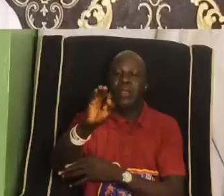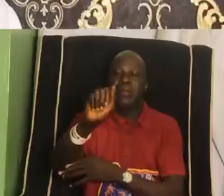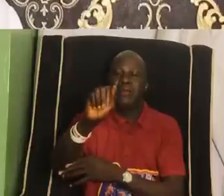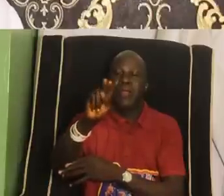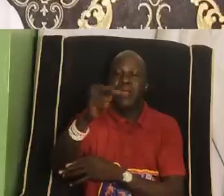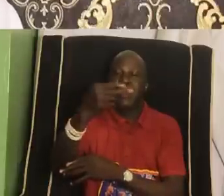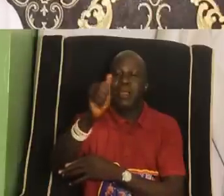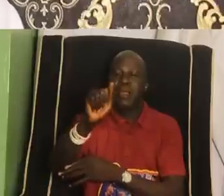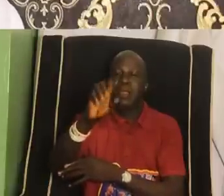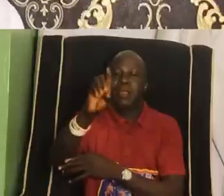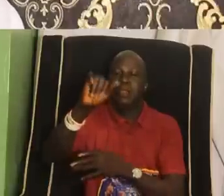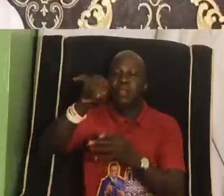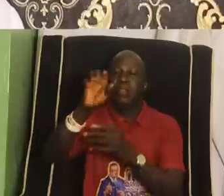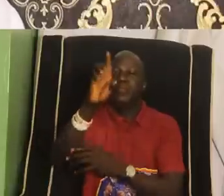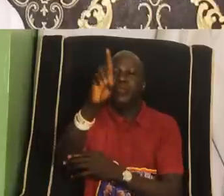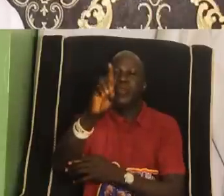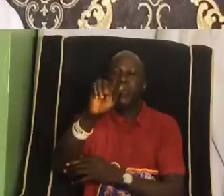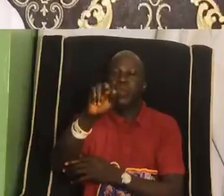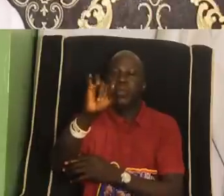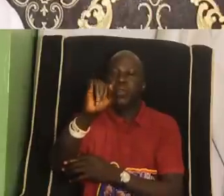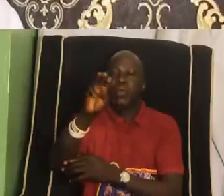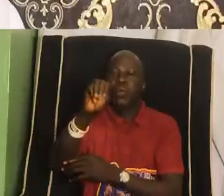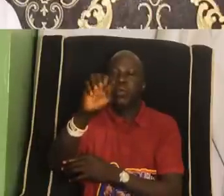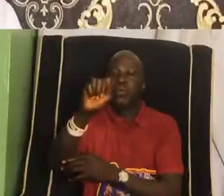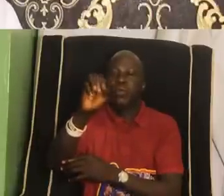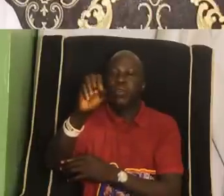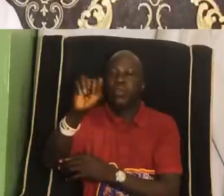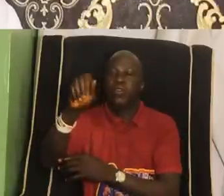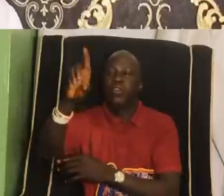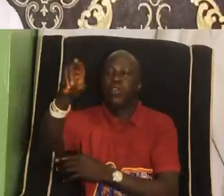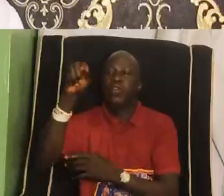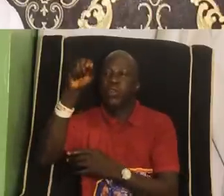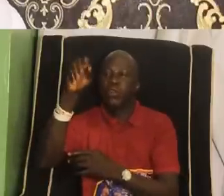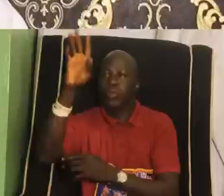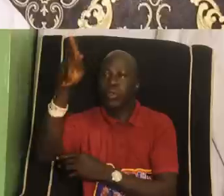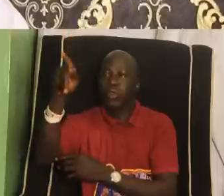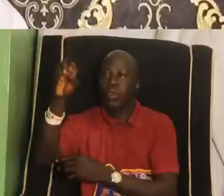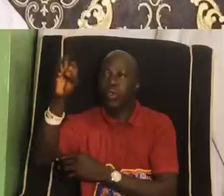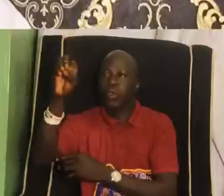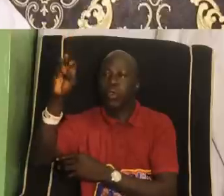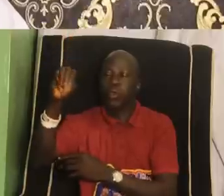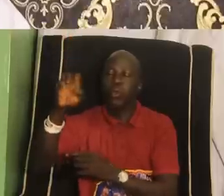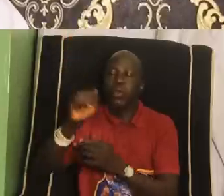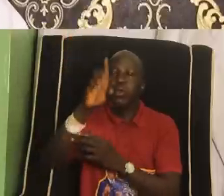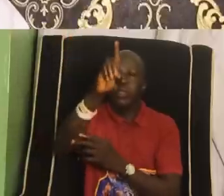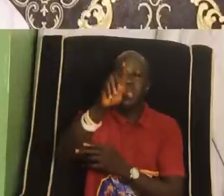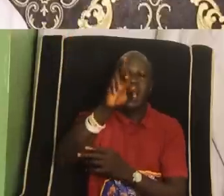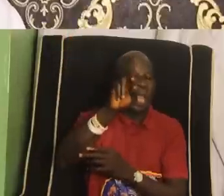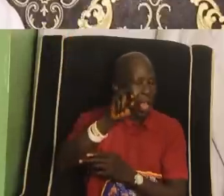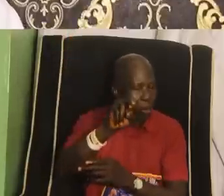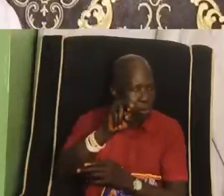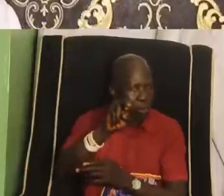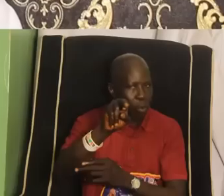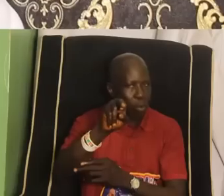gmail.com. Dr. Solomon Mustafa at gmail.com. Doctor, yeah, DR Neo.